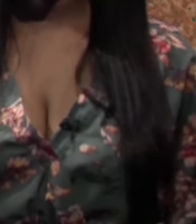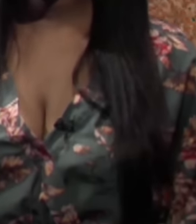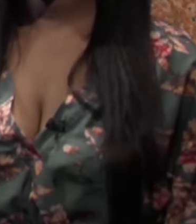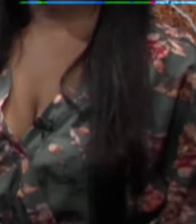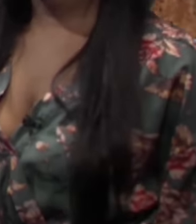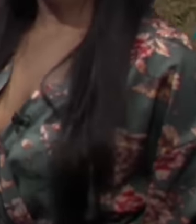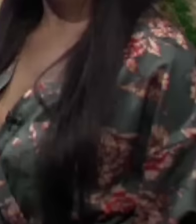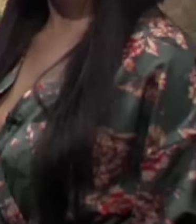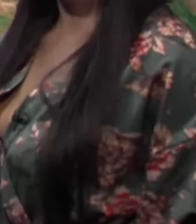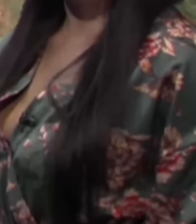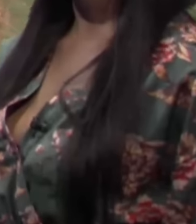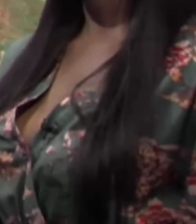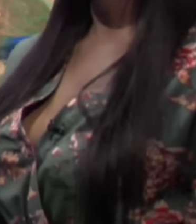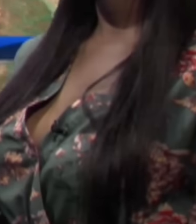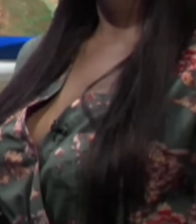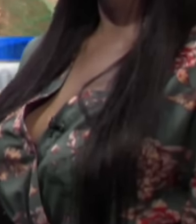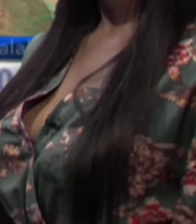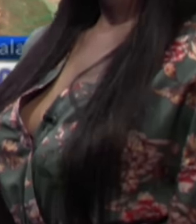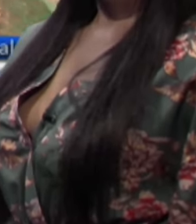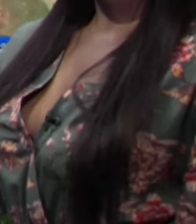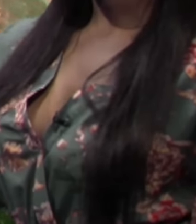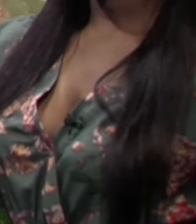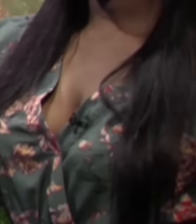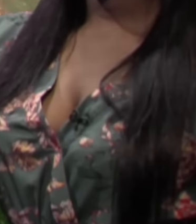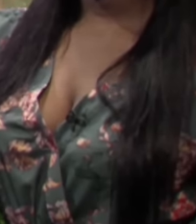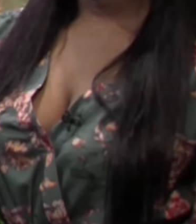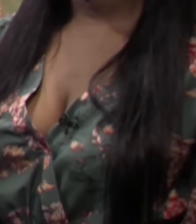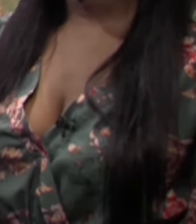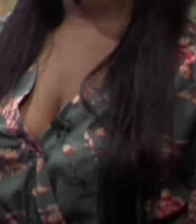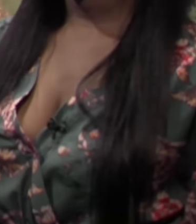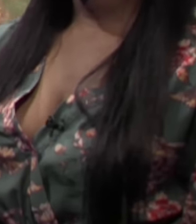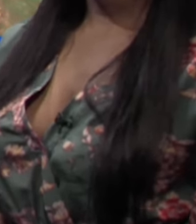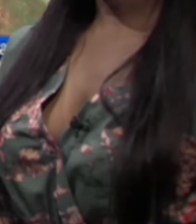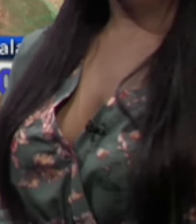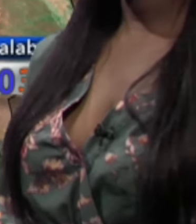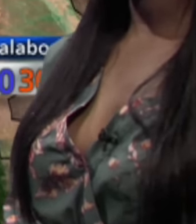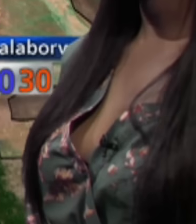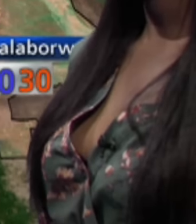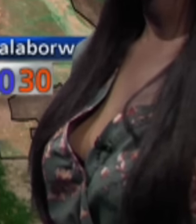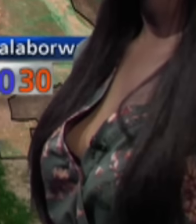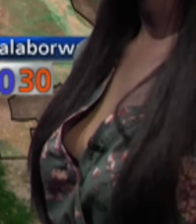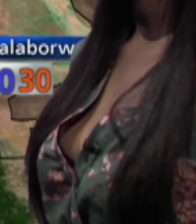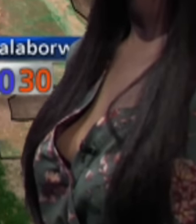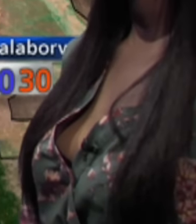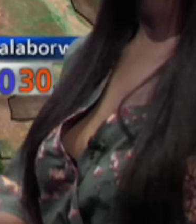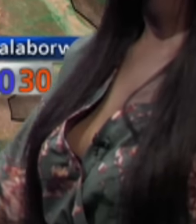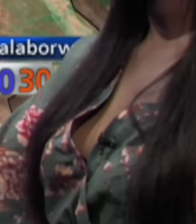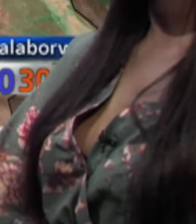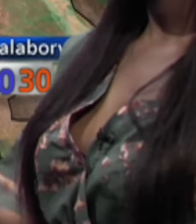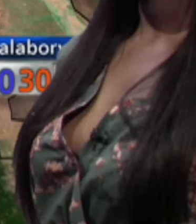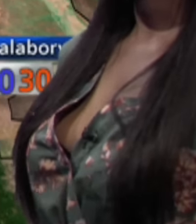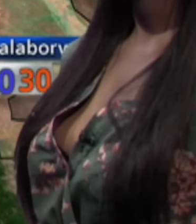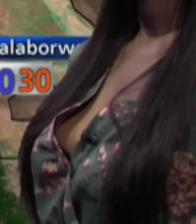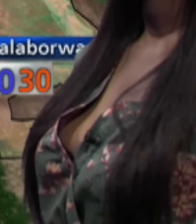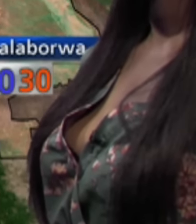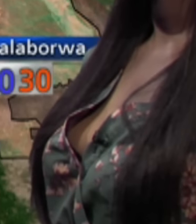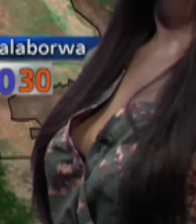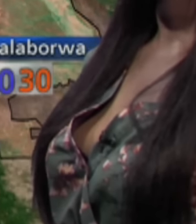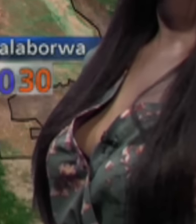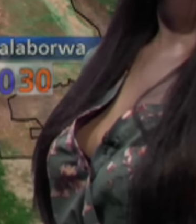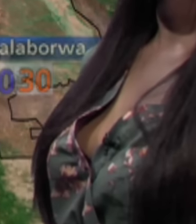go di le 26 mo Thapameng Limpopo lebelela le Phalale ka digata di le 18 go a go di le 32 mo Kopane ka digata di